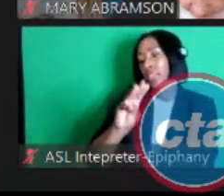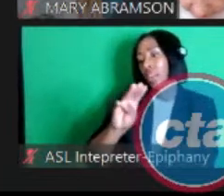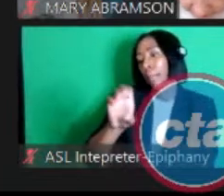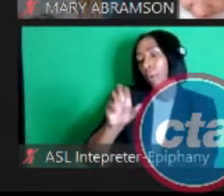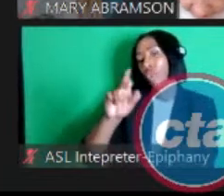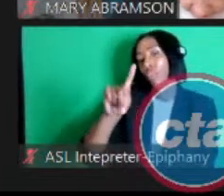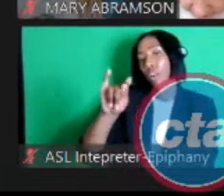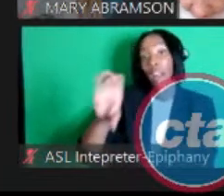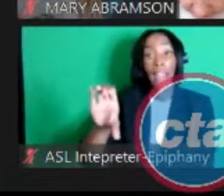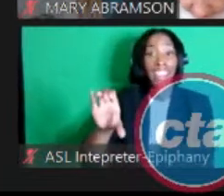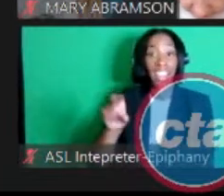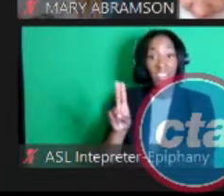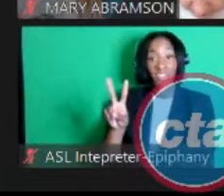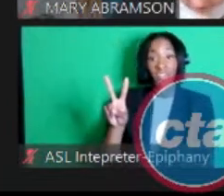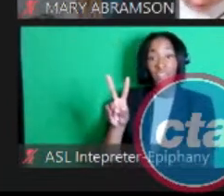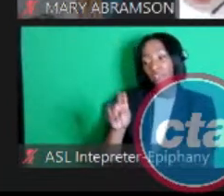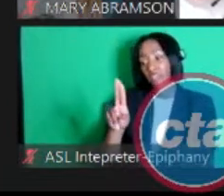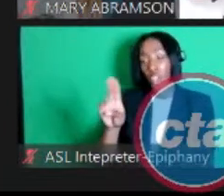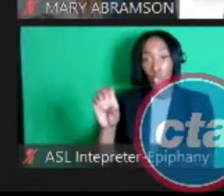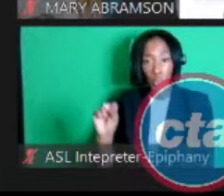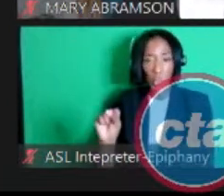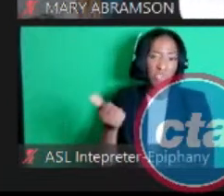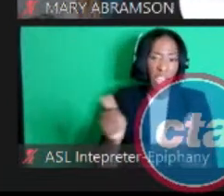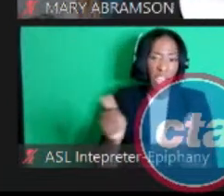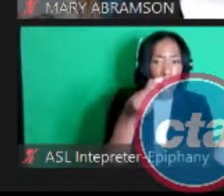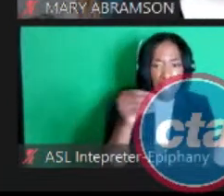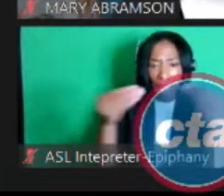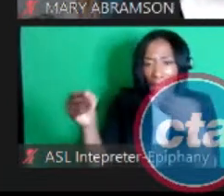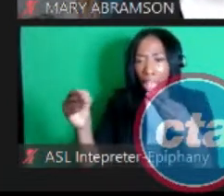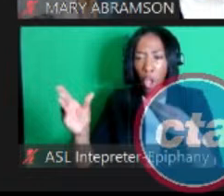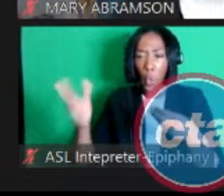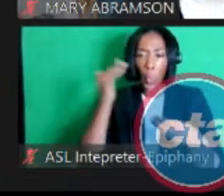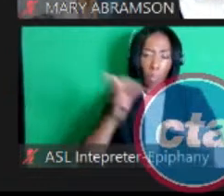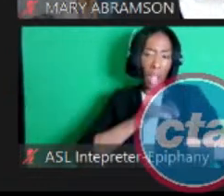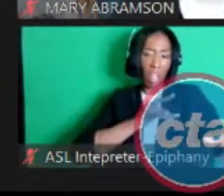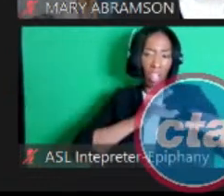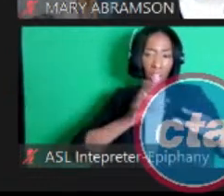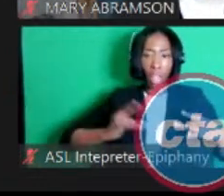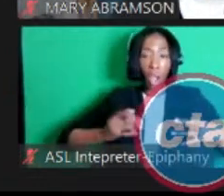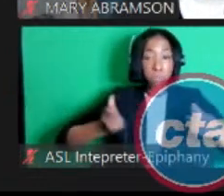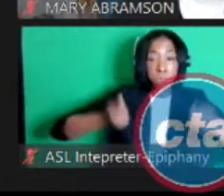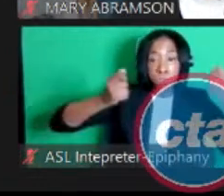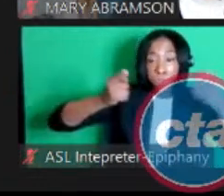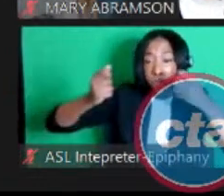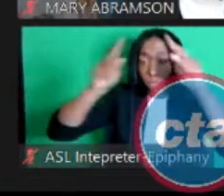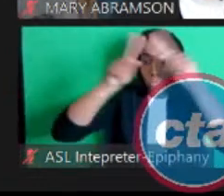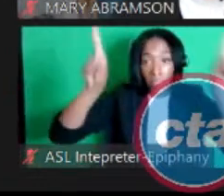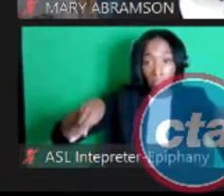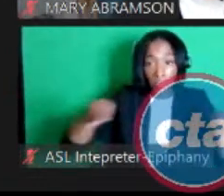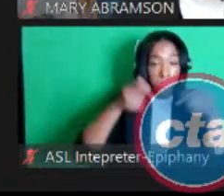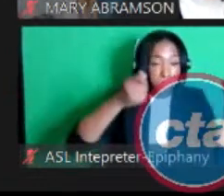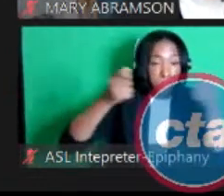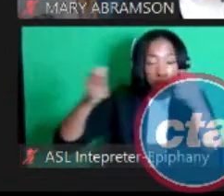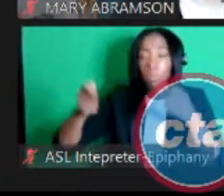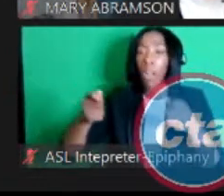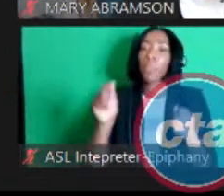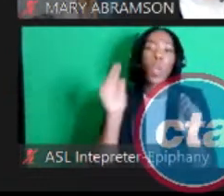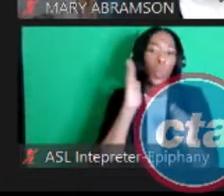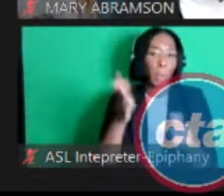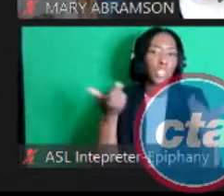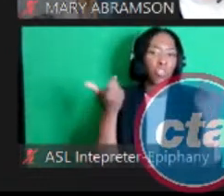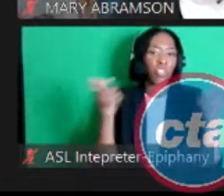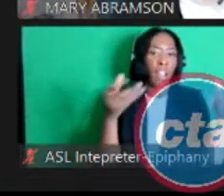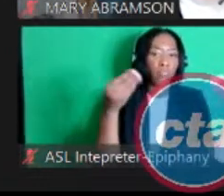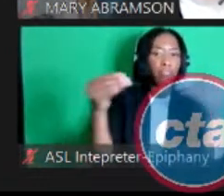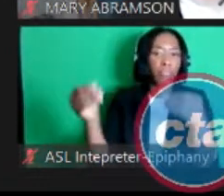and stuff who are trying to sell parties stuff for their, for their promotions, candidates, et cetera, that will kind of be a big vendor fair, I guess I want to say. But